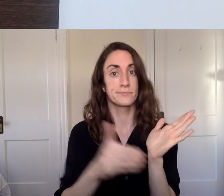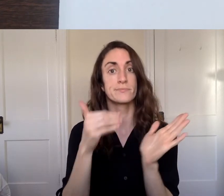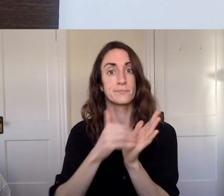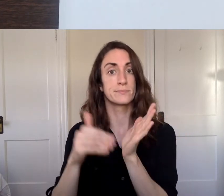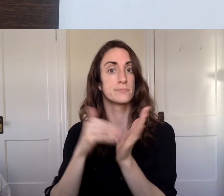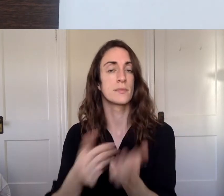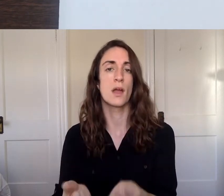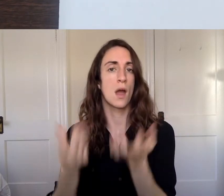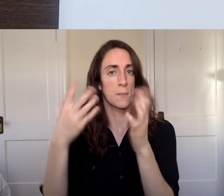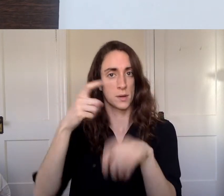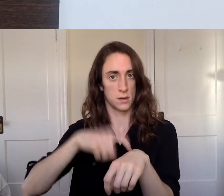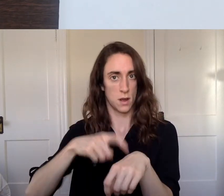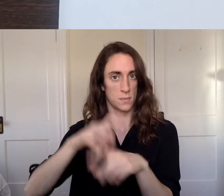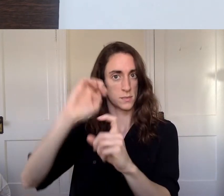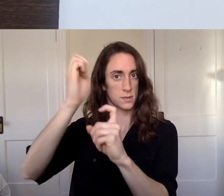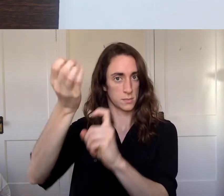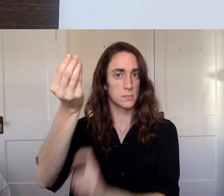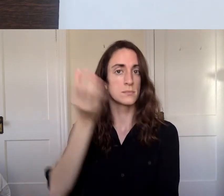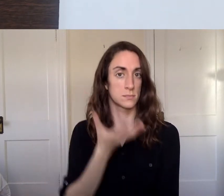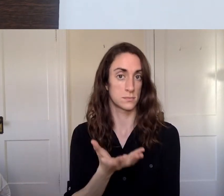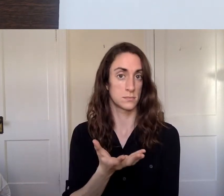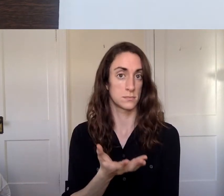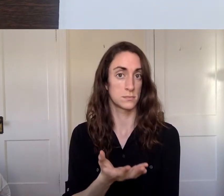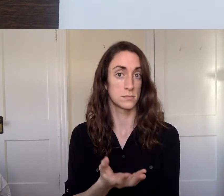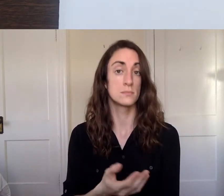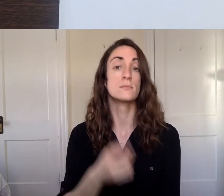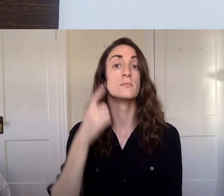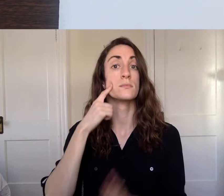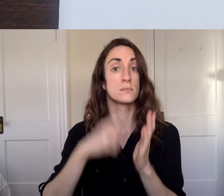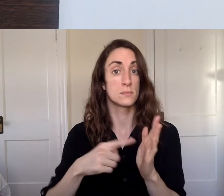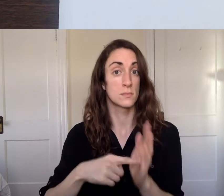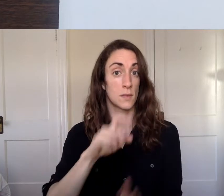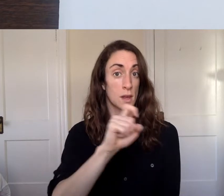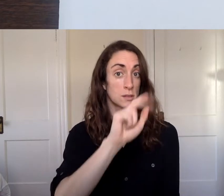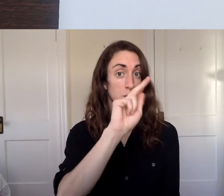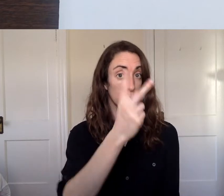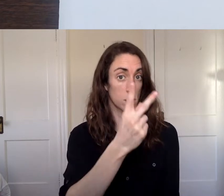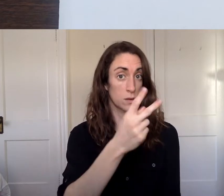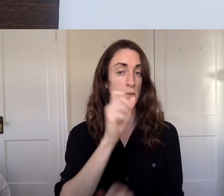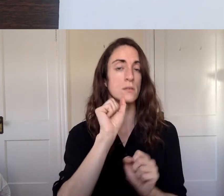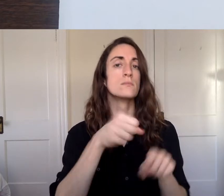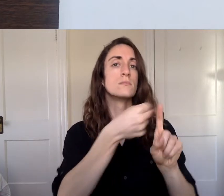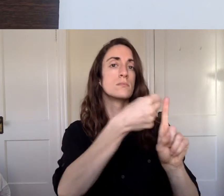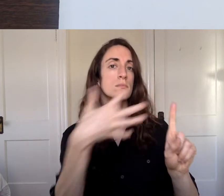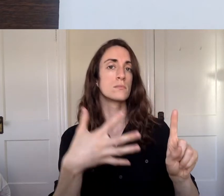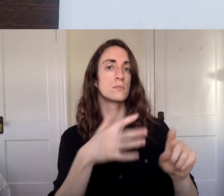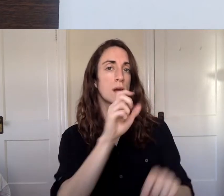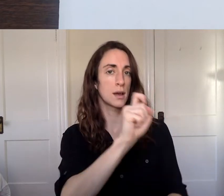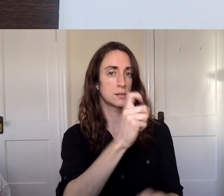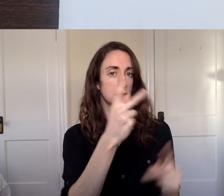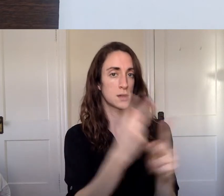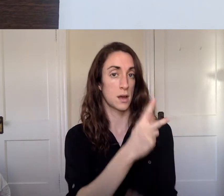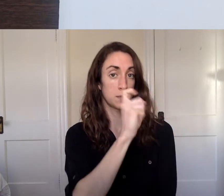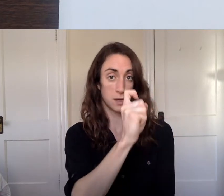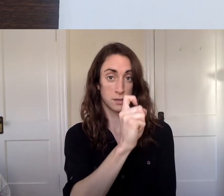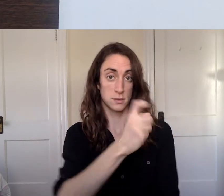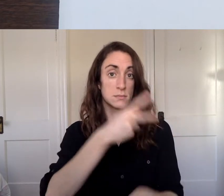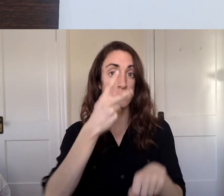times. That means that x squared can be written as x times x, and x cubed can be written as x times x times x.